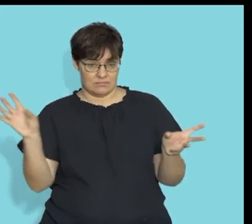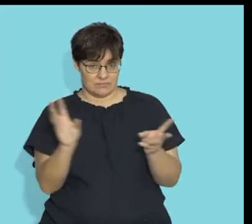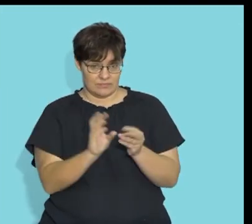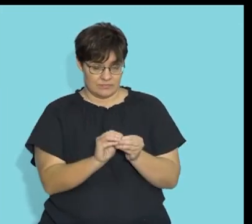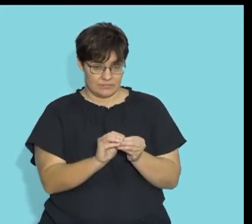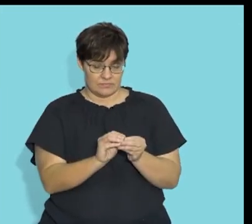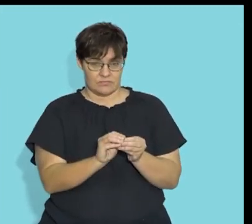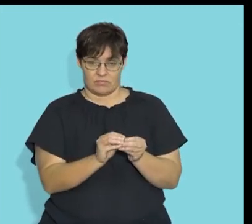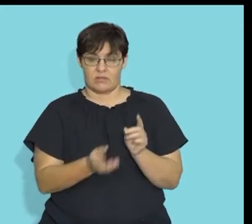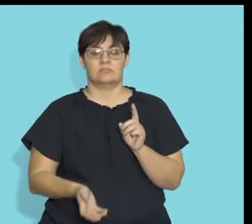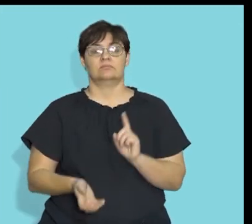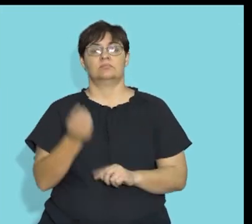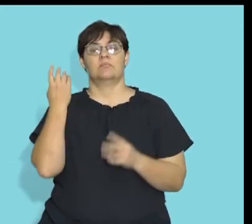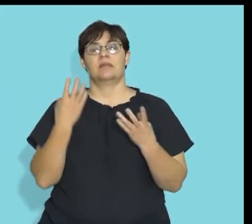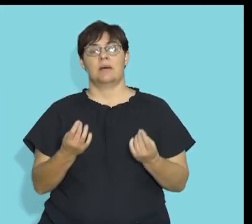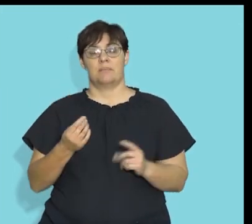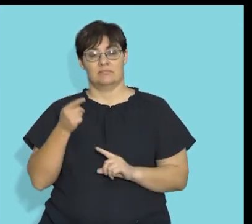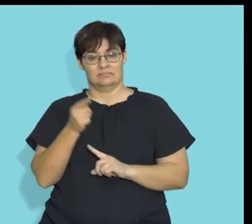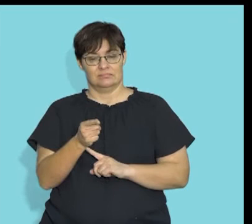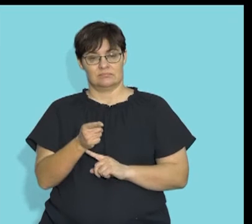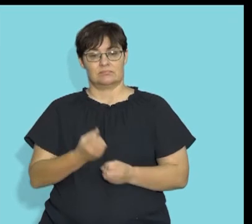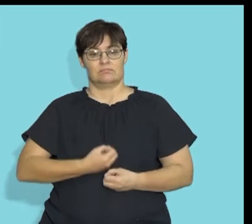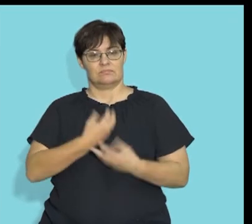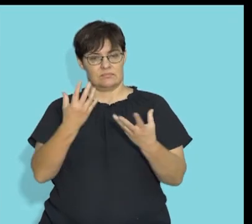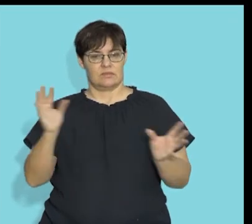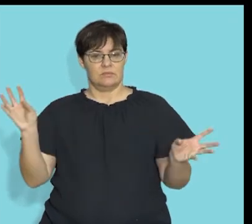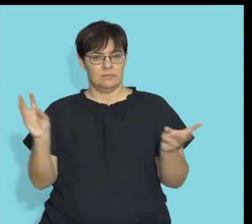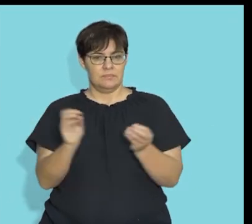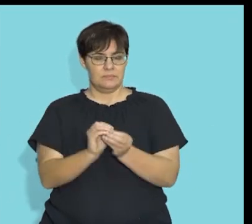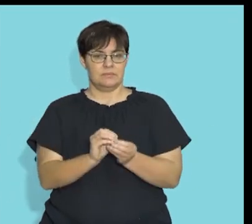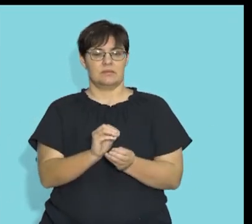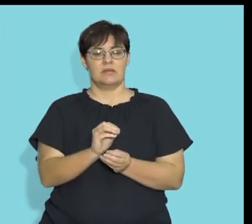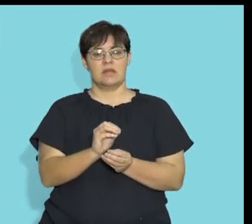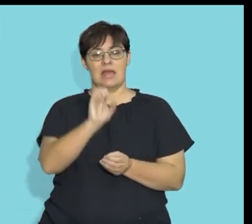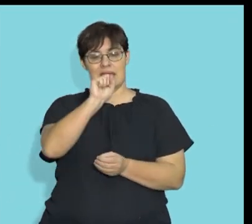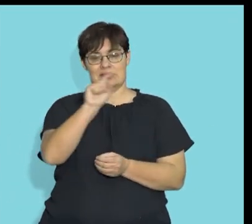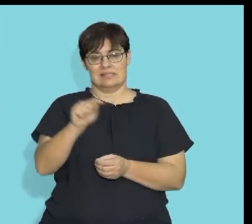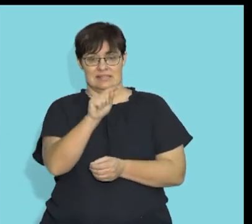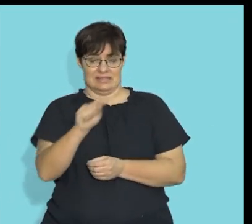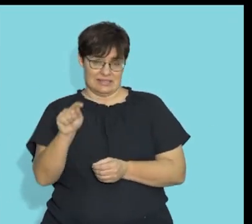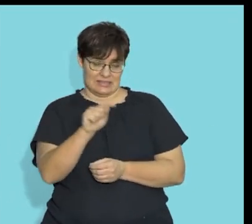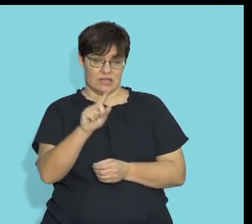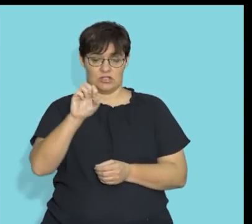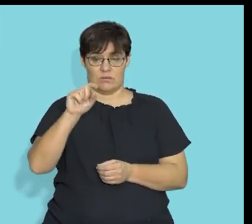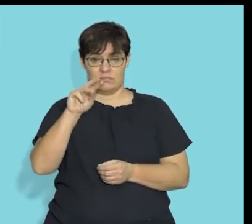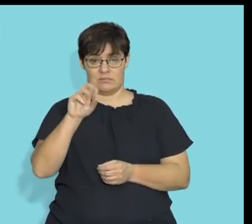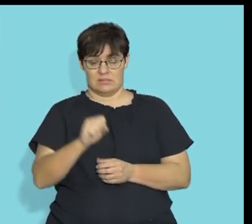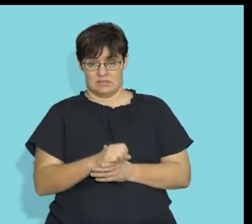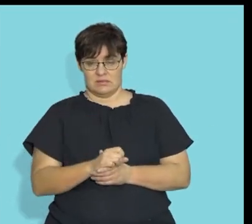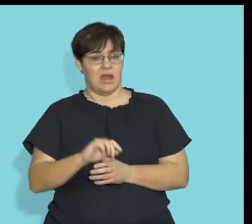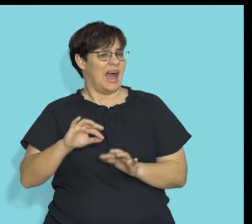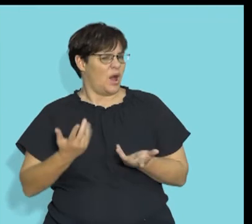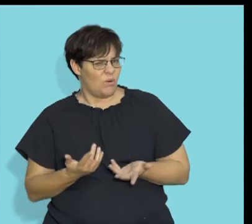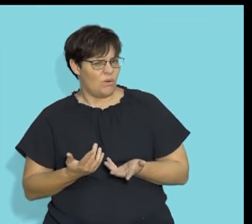I can actually come up with a number that will express the sum of an infinite amount of terms. I can do